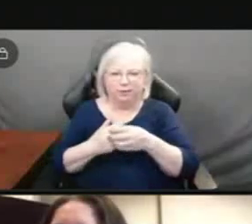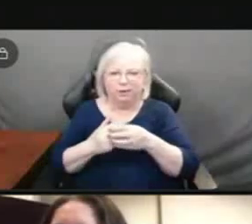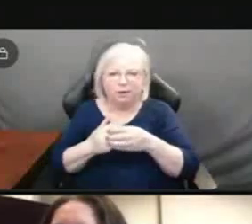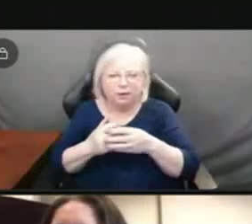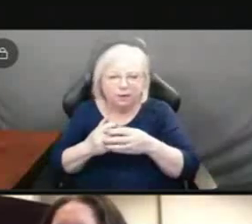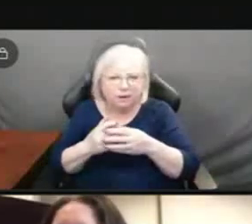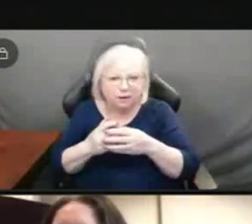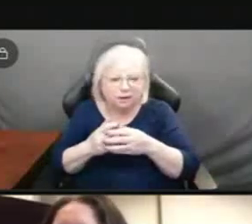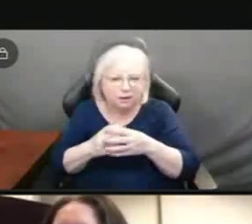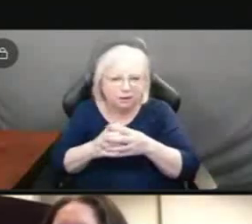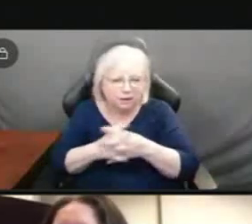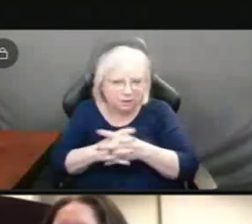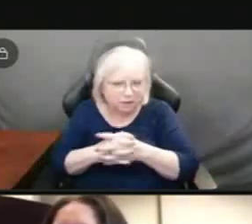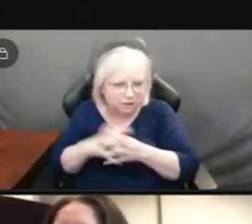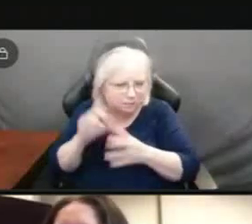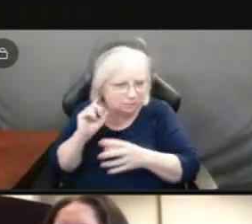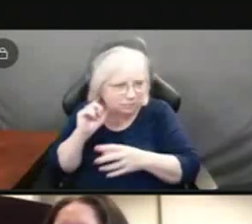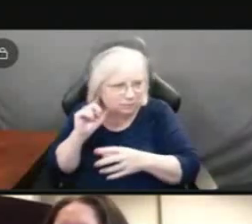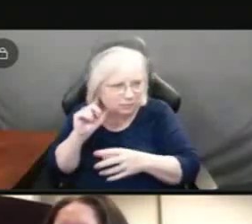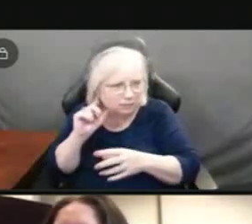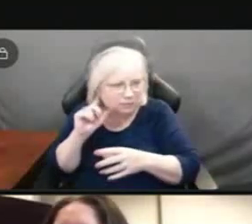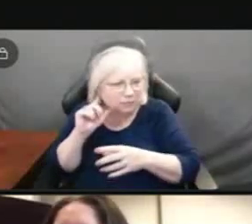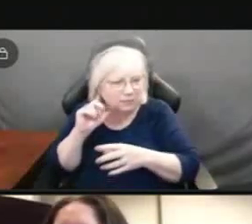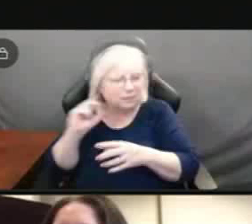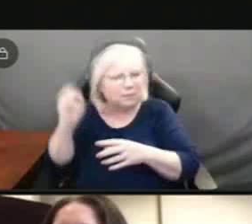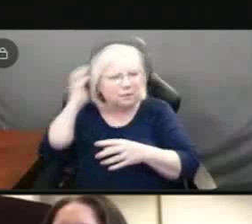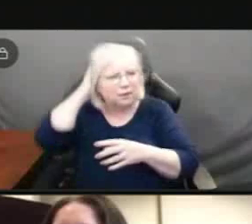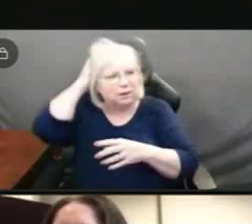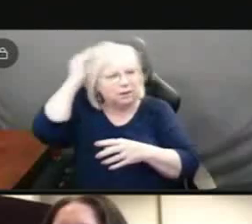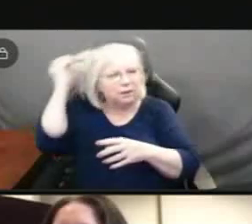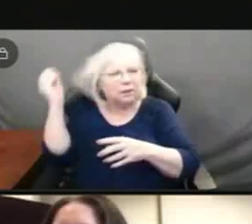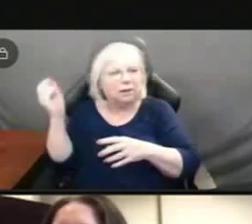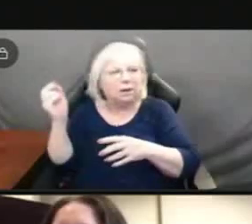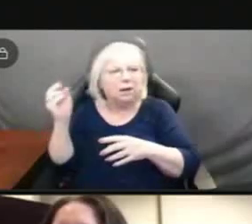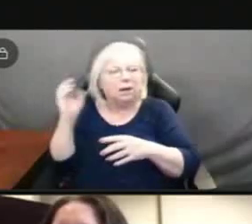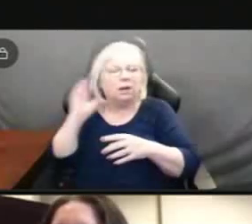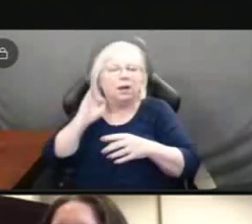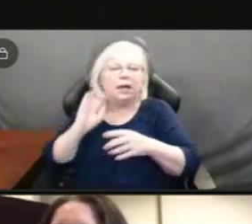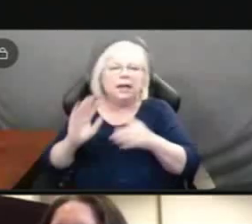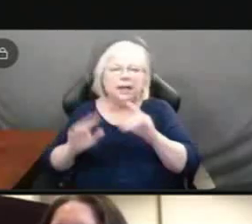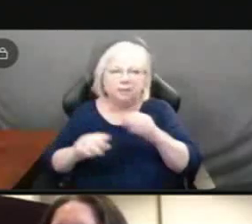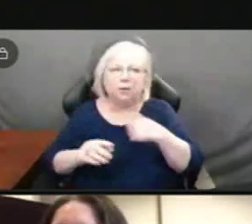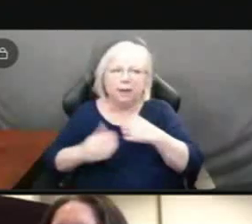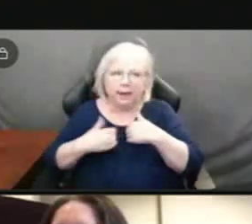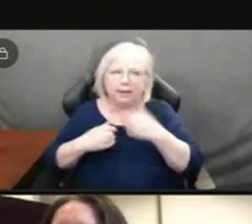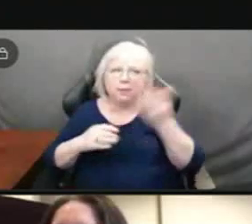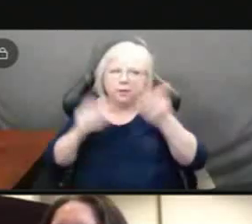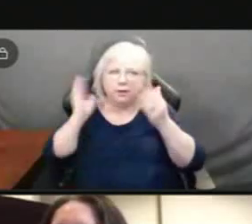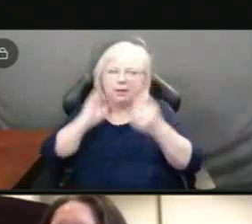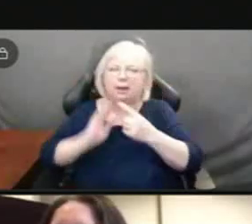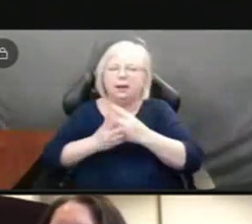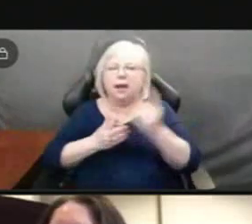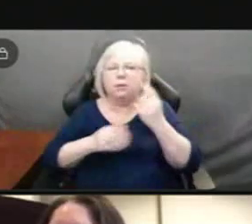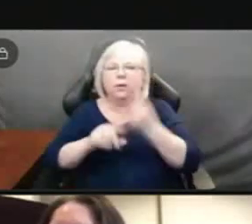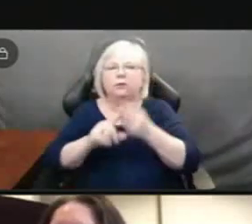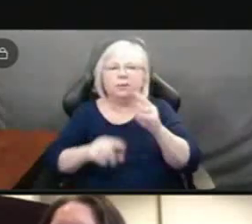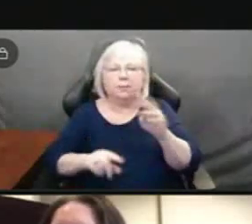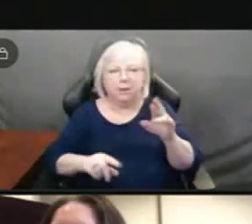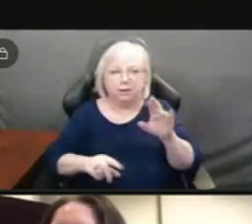spoke with, said they filled out cards for this, and we'd have a presentation last week from Mr. Collins on this item.